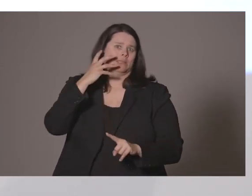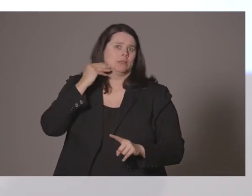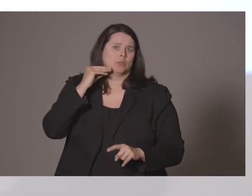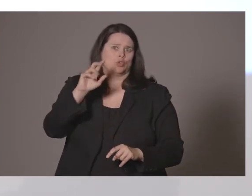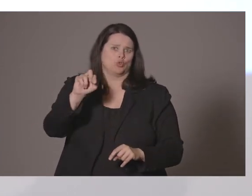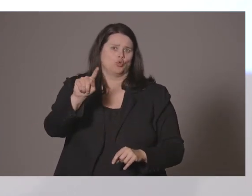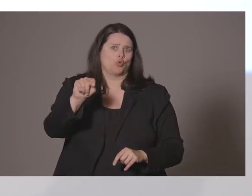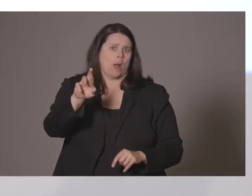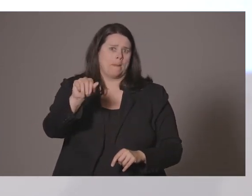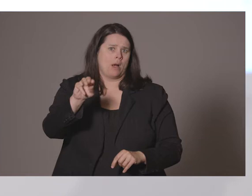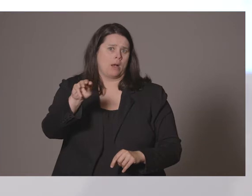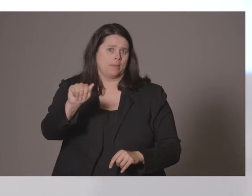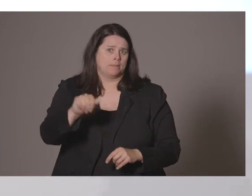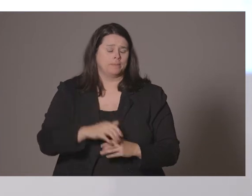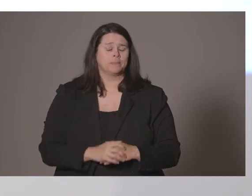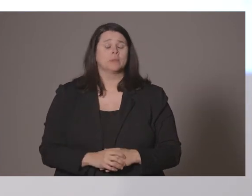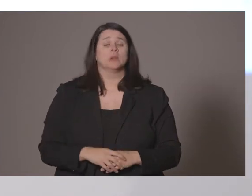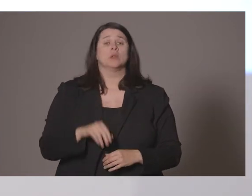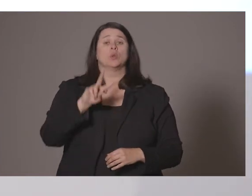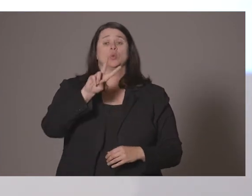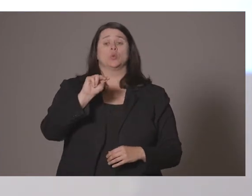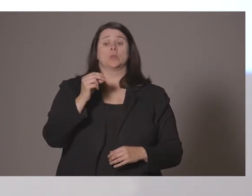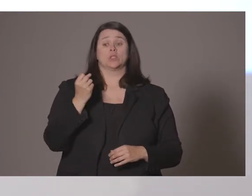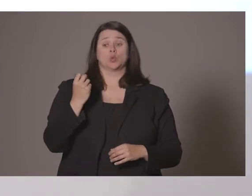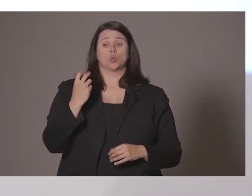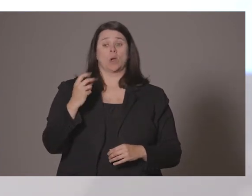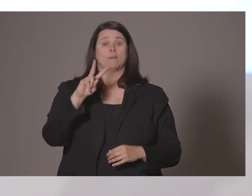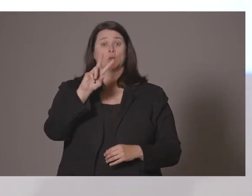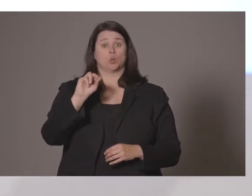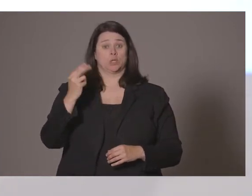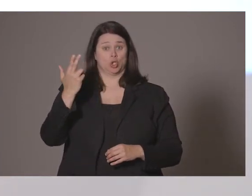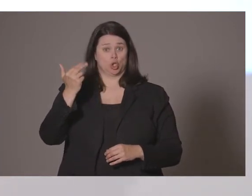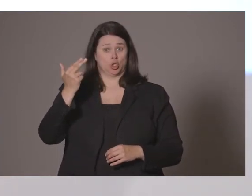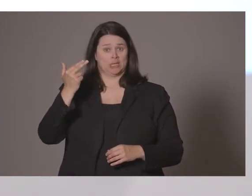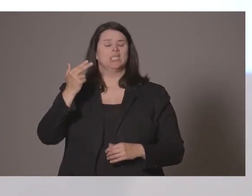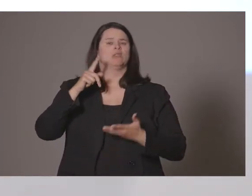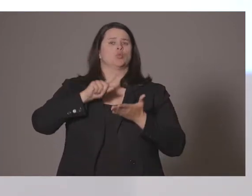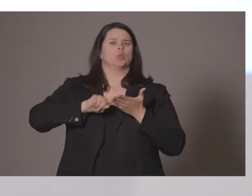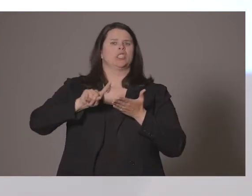the 2012-2013 needs assessment by DHS here in Wisconsin.